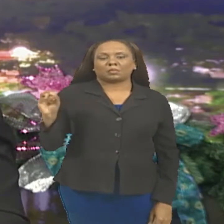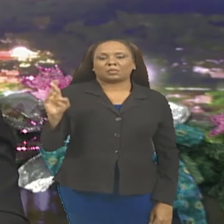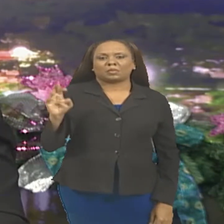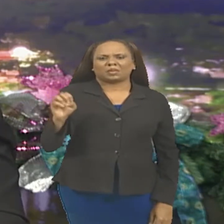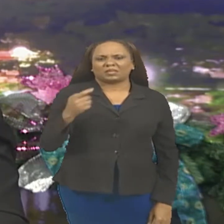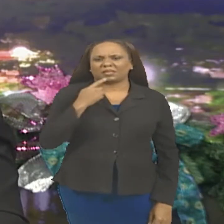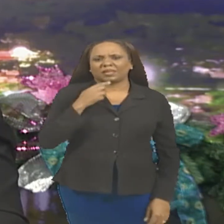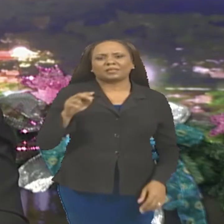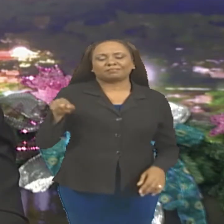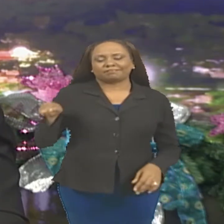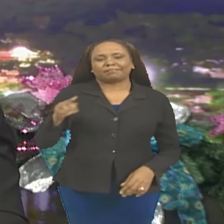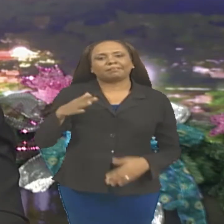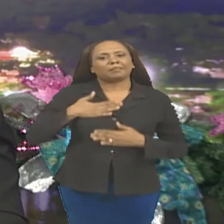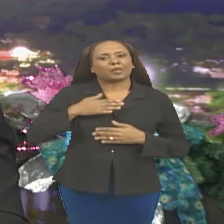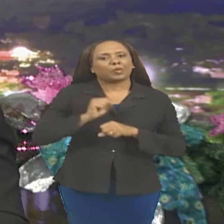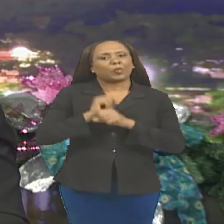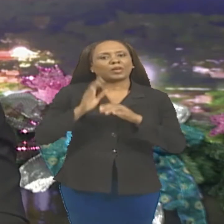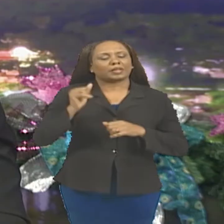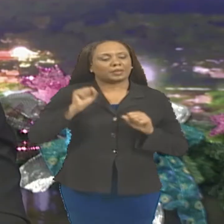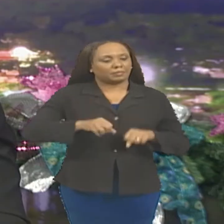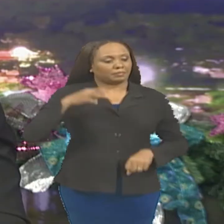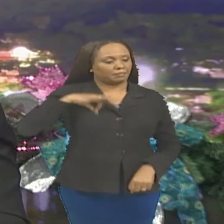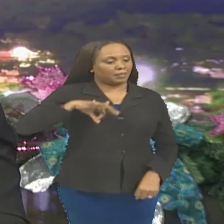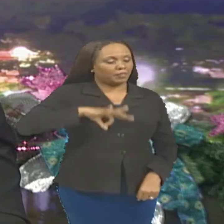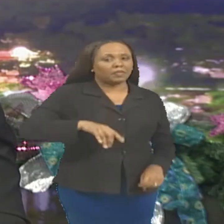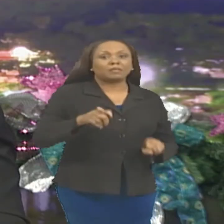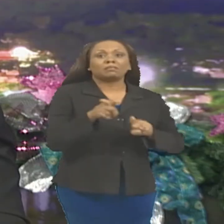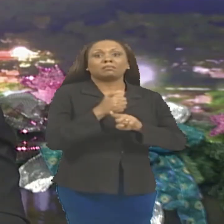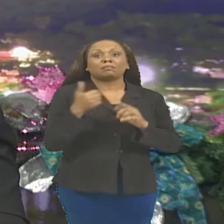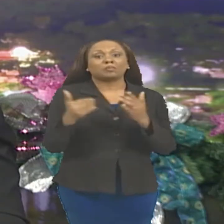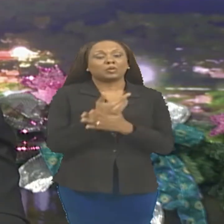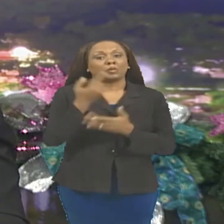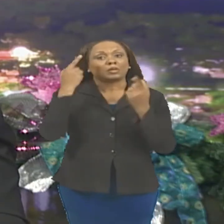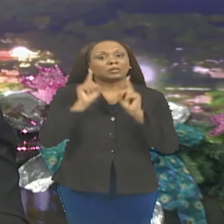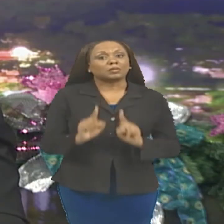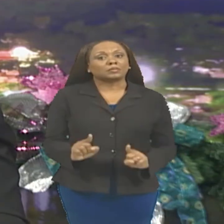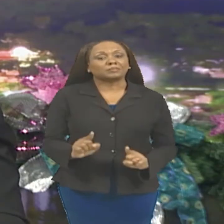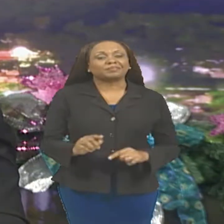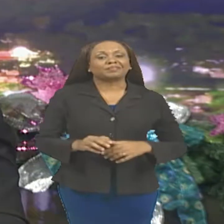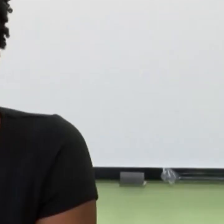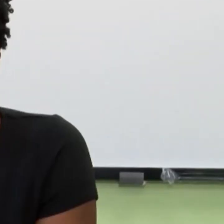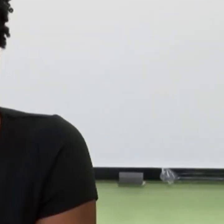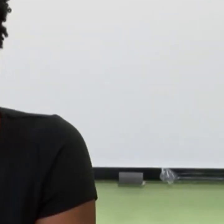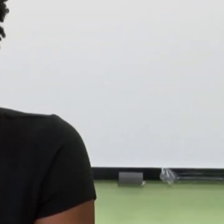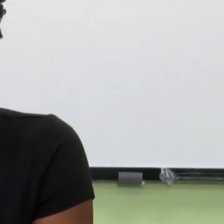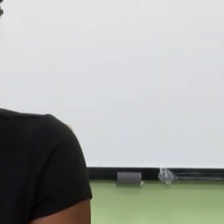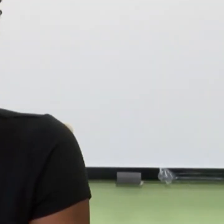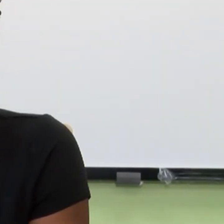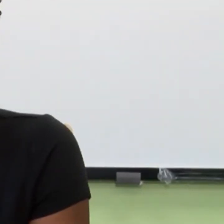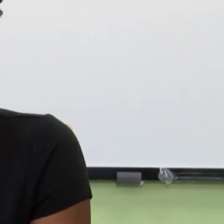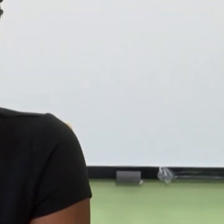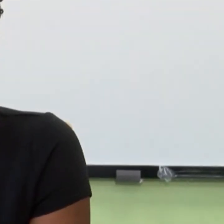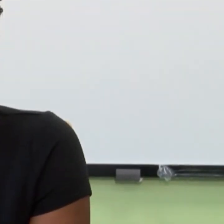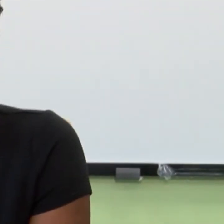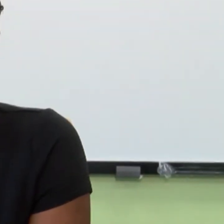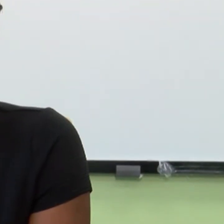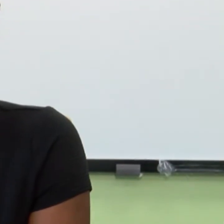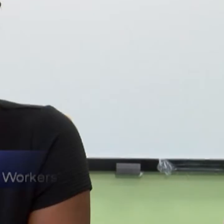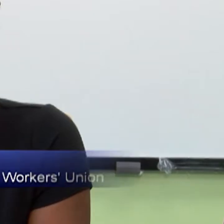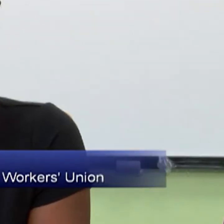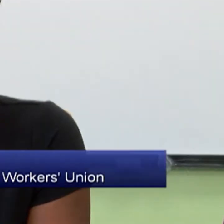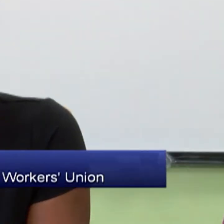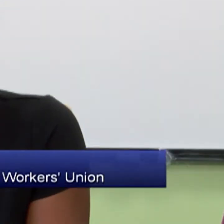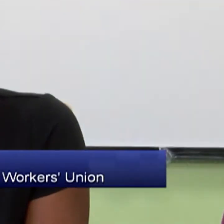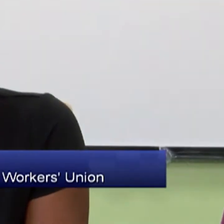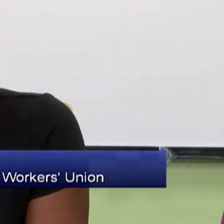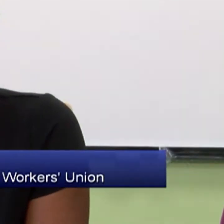is happy that the workers will be able to benefit from that new agreement. Of course, from a union's perspective, this is a